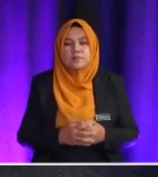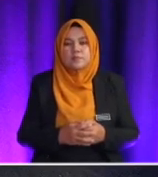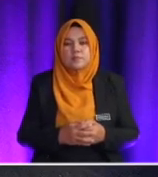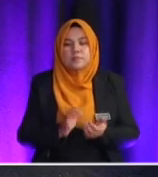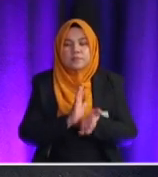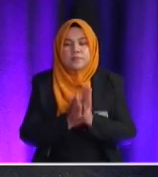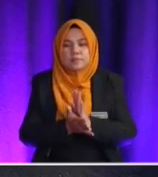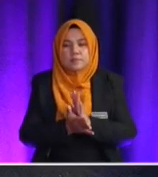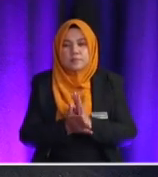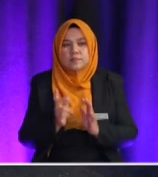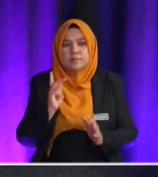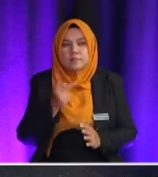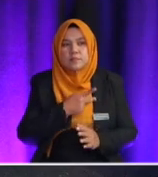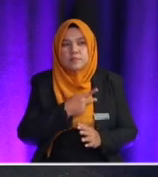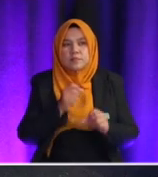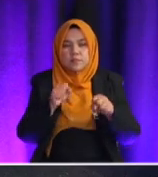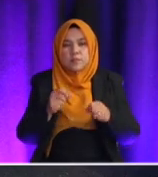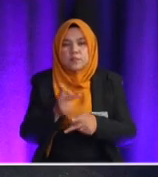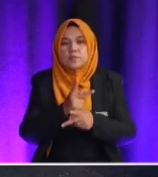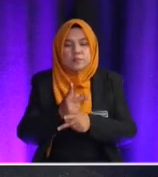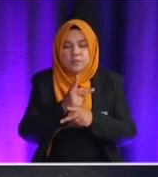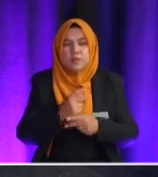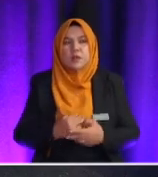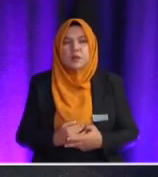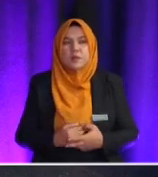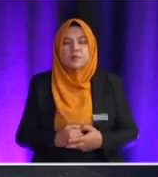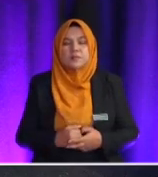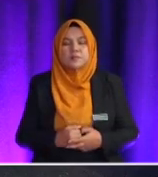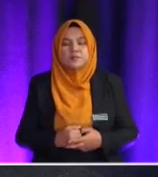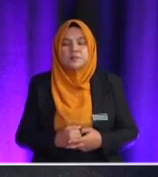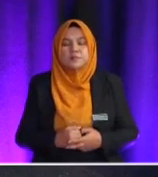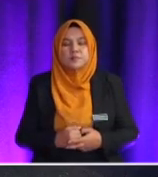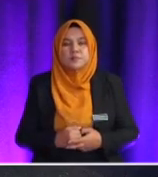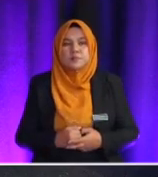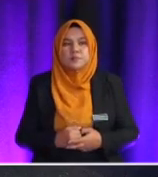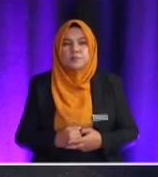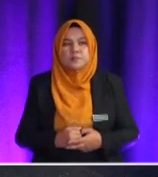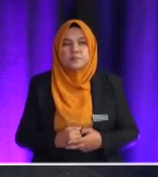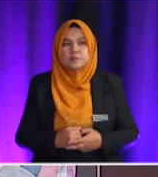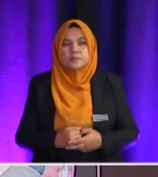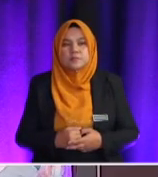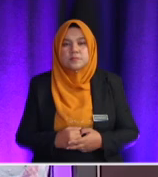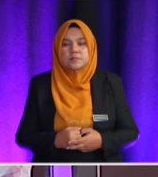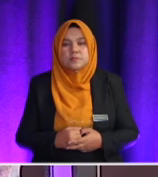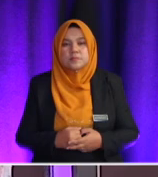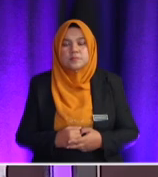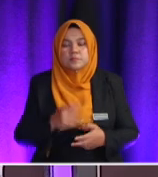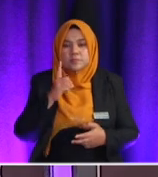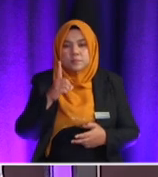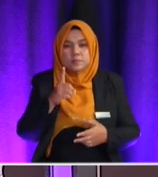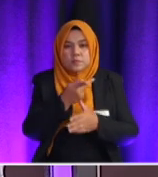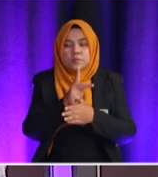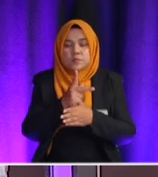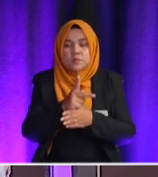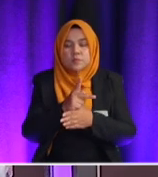yeah, we should know how to control all that, okay? All right. Okay, so I would like to give you share with